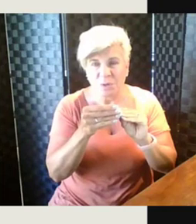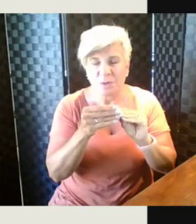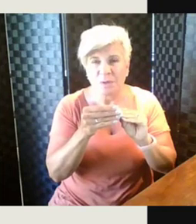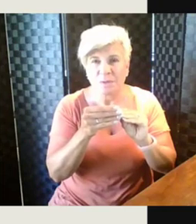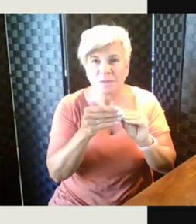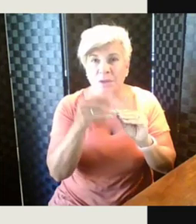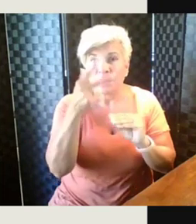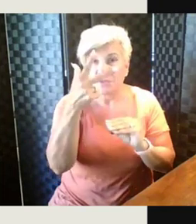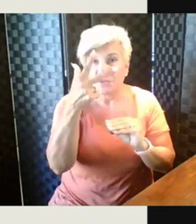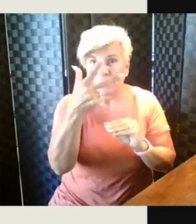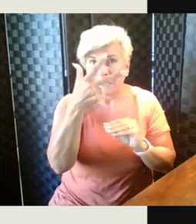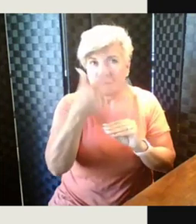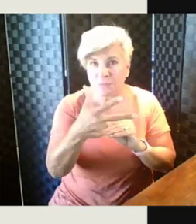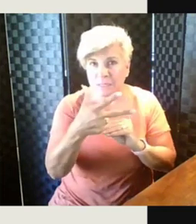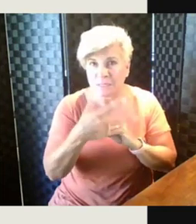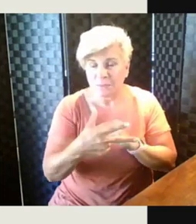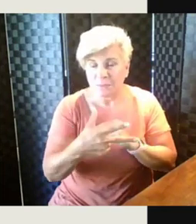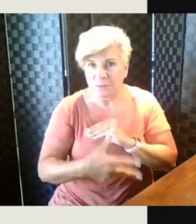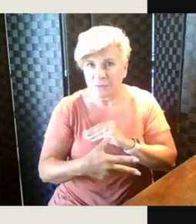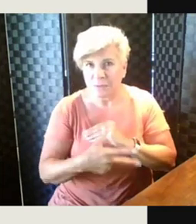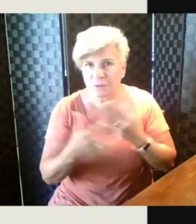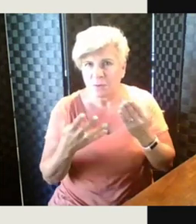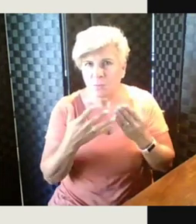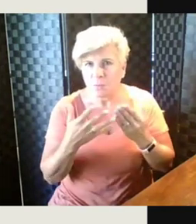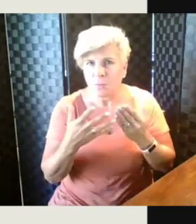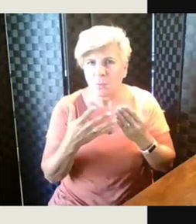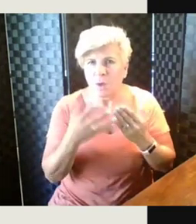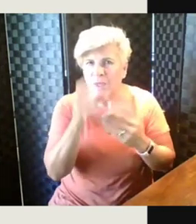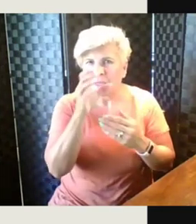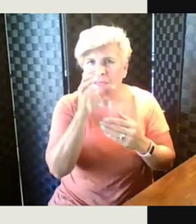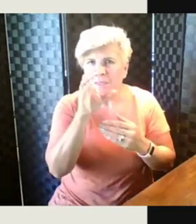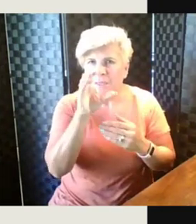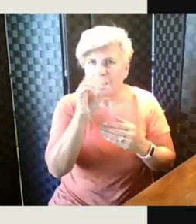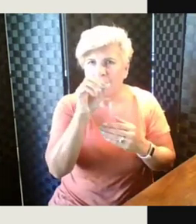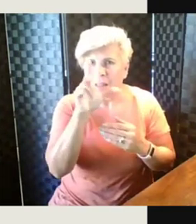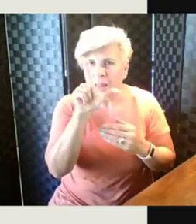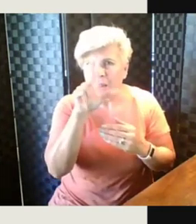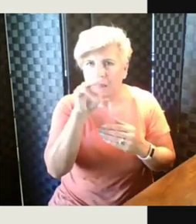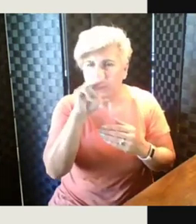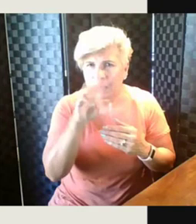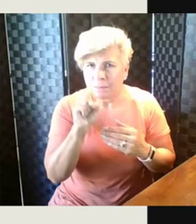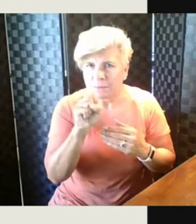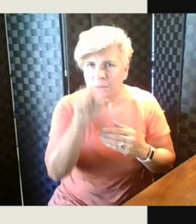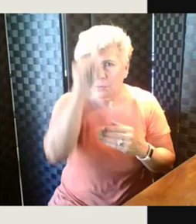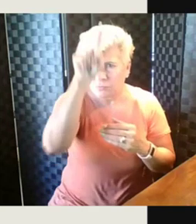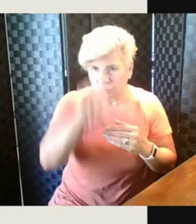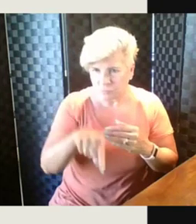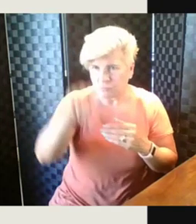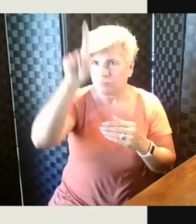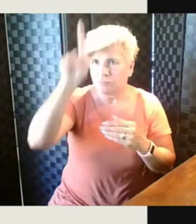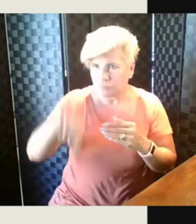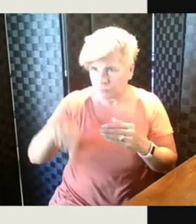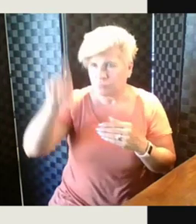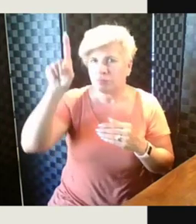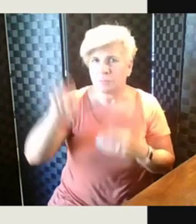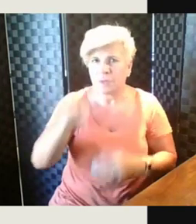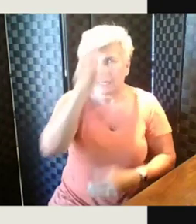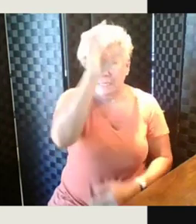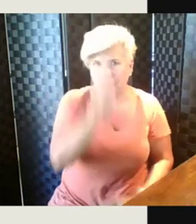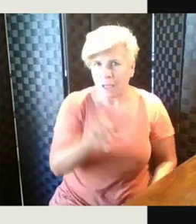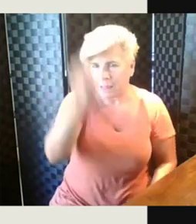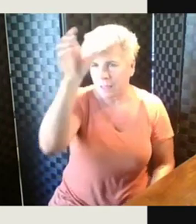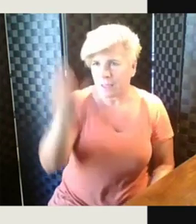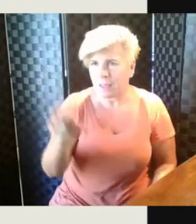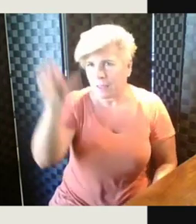there are 3 tiles in each row. What direction do columns go in? Up and down. These are the columns, and